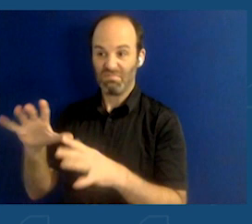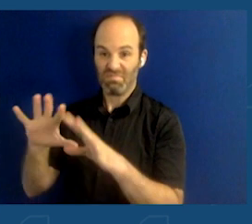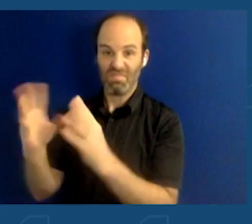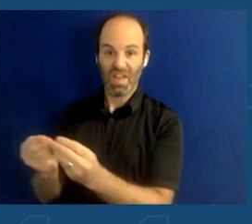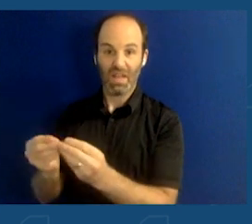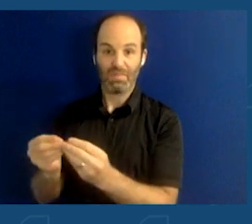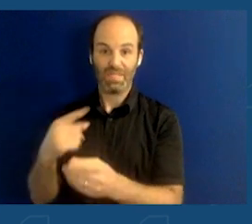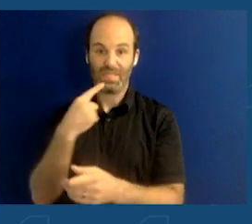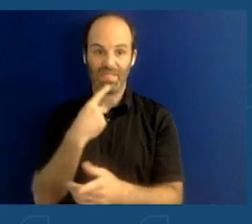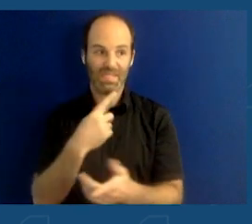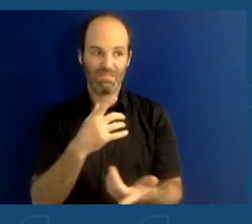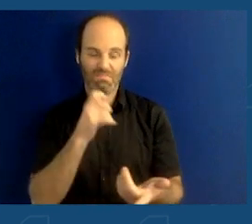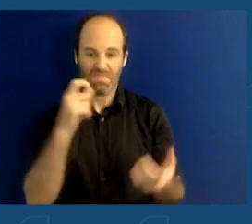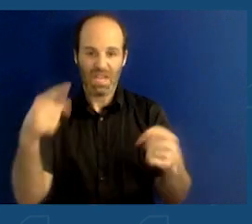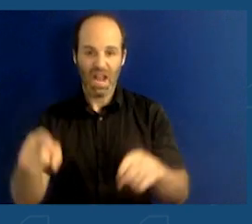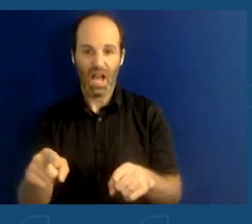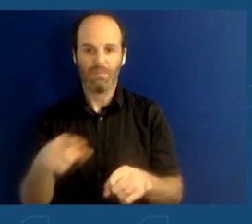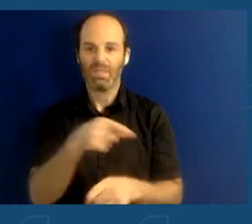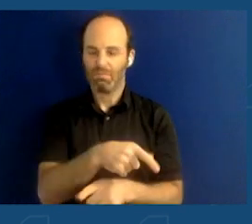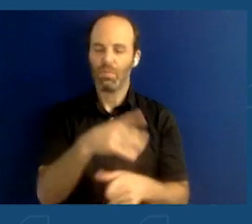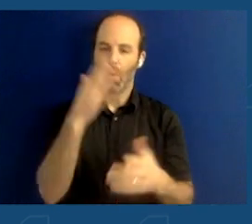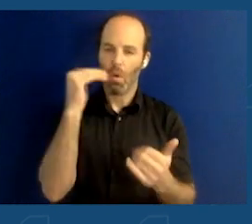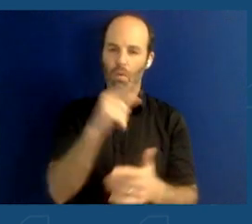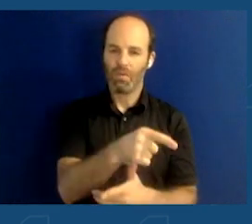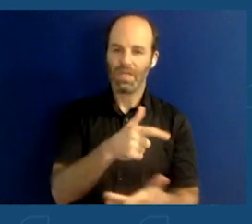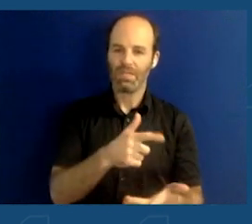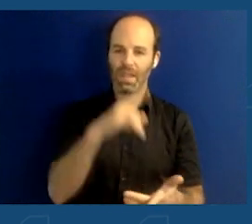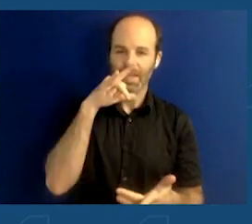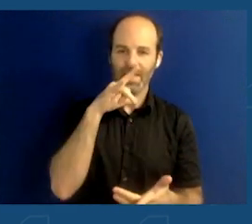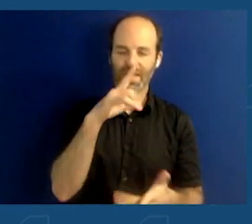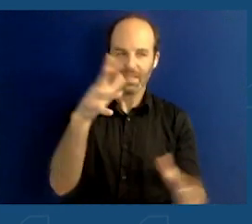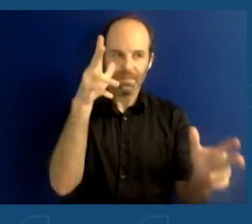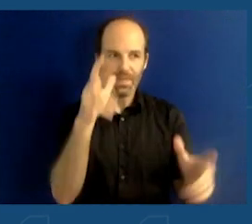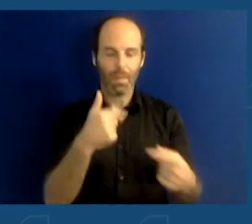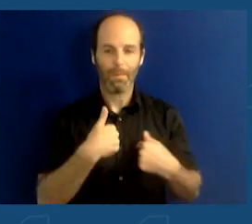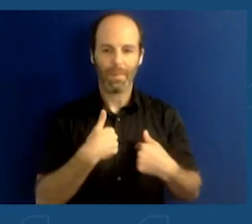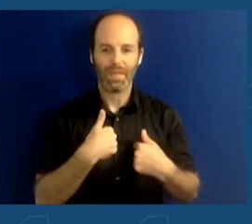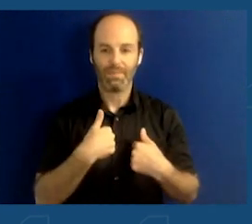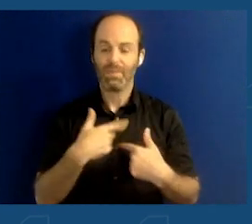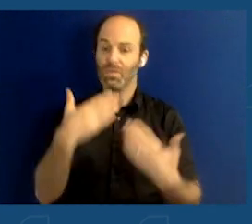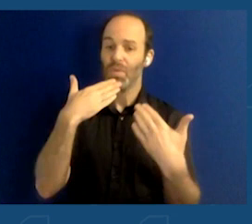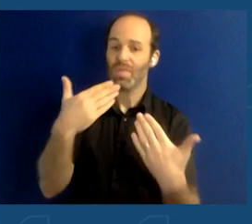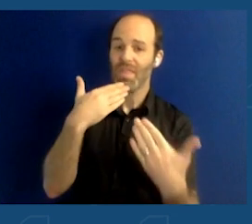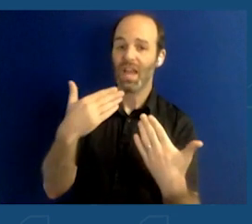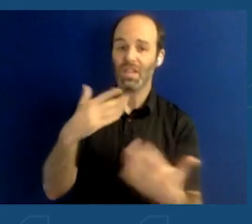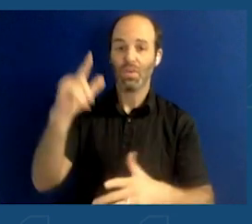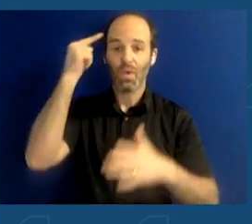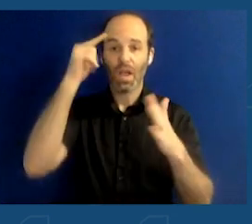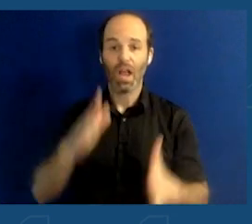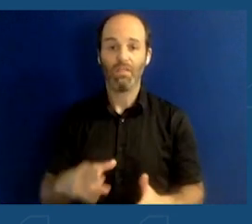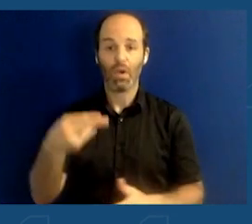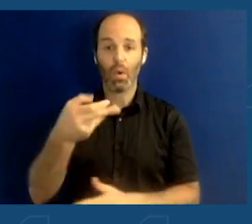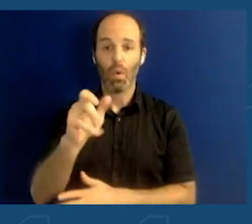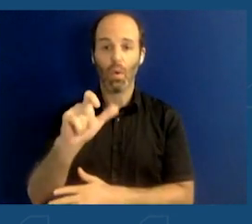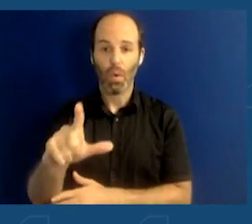thank you so much, Governor Hochul, for all you are doing. It's